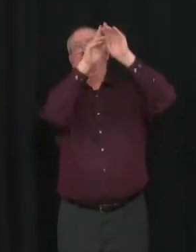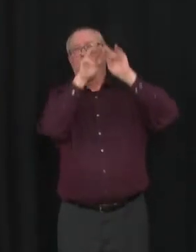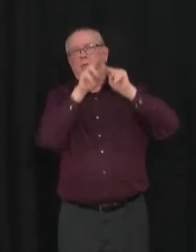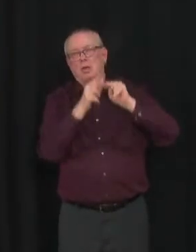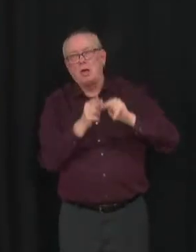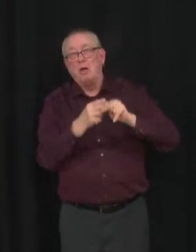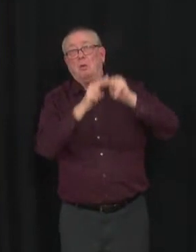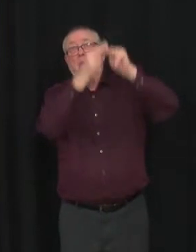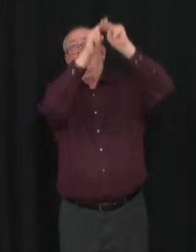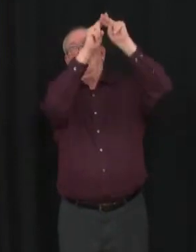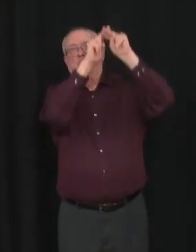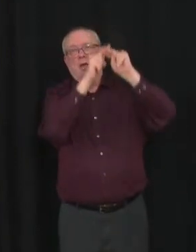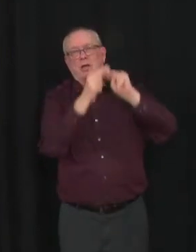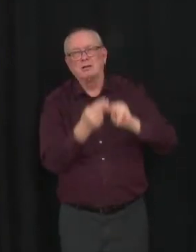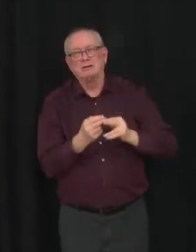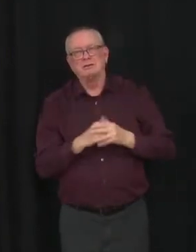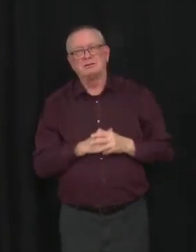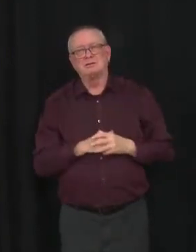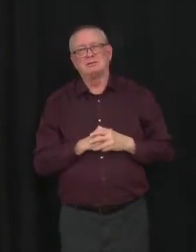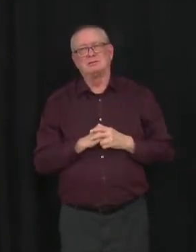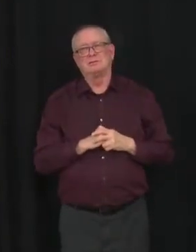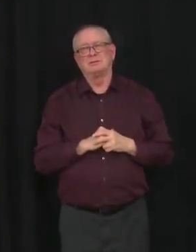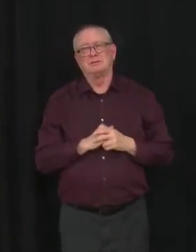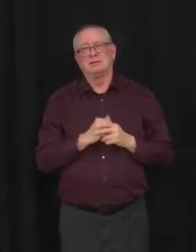of infections prior to